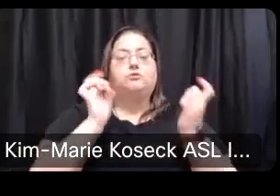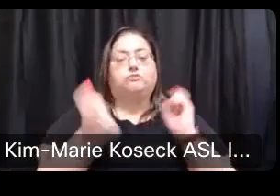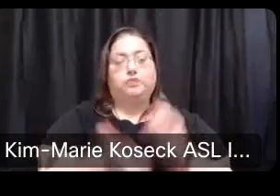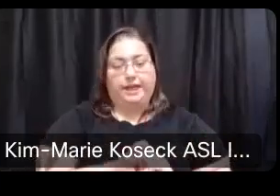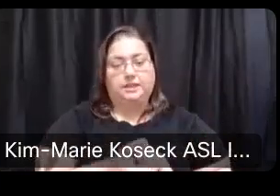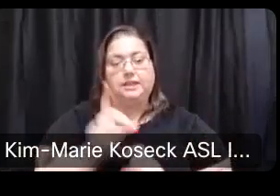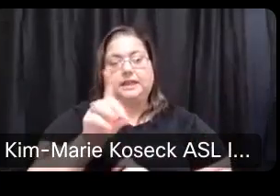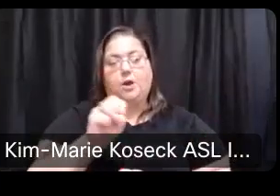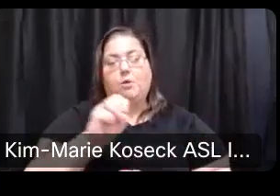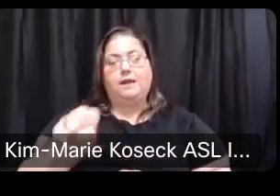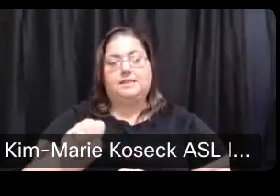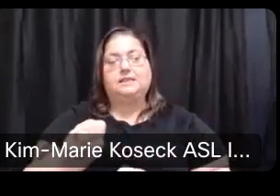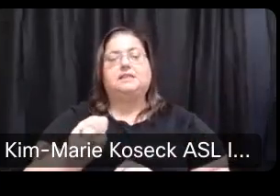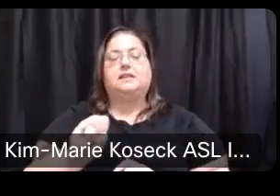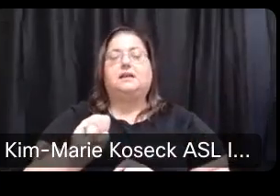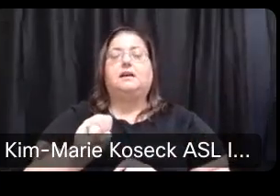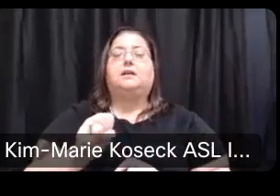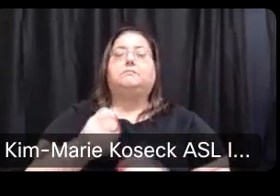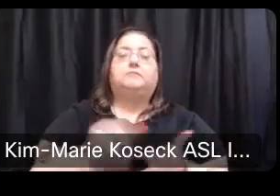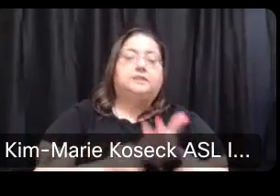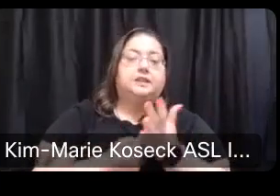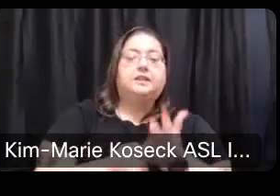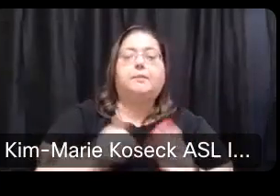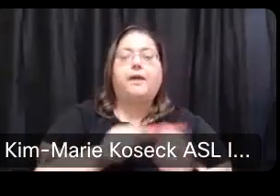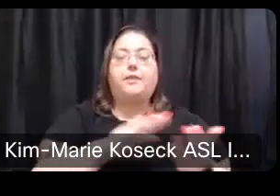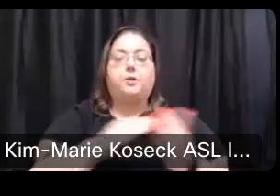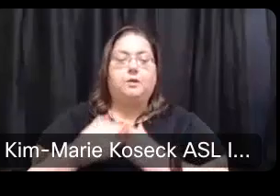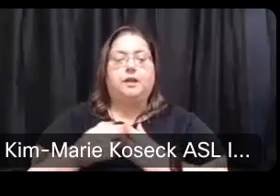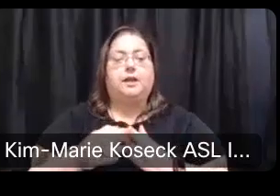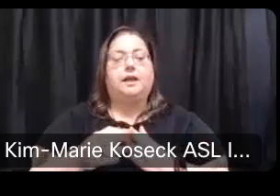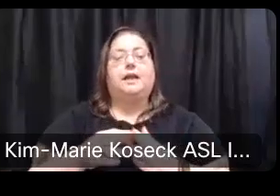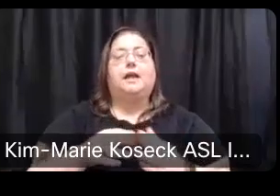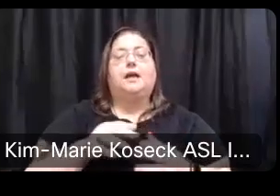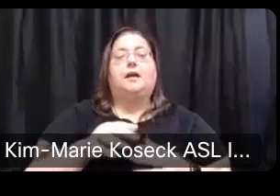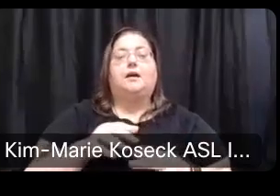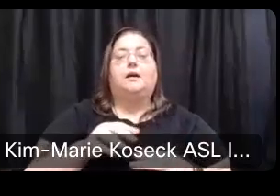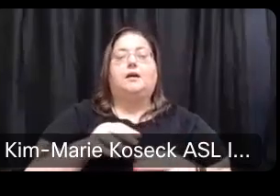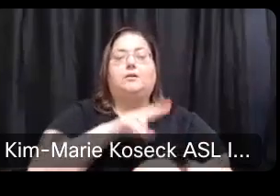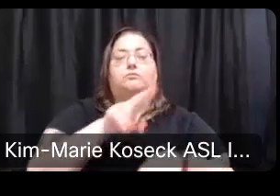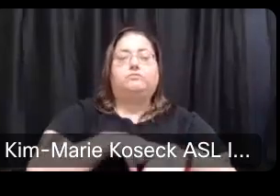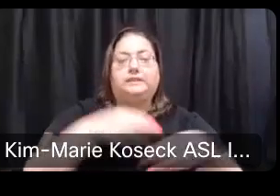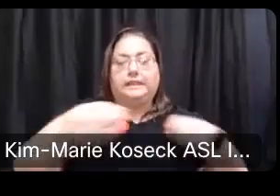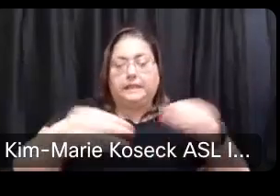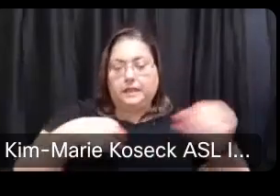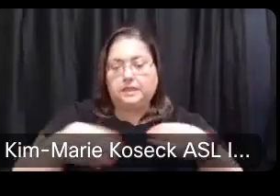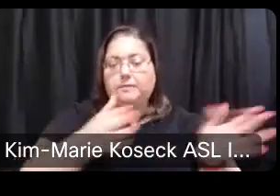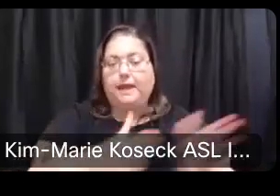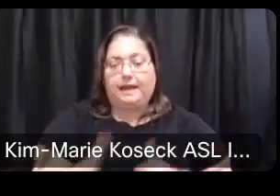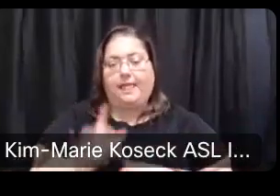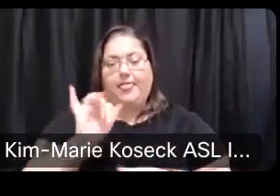DOS featured discussion about the community-based resiliency planning, the feature of tonight's webinar.